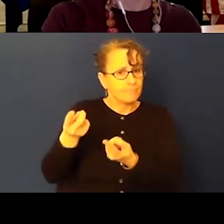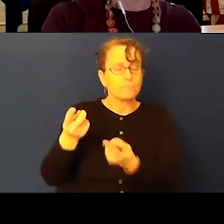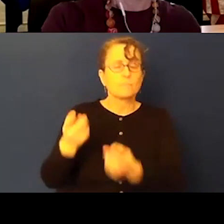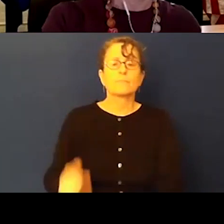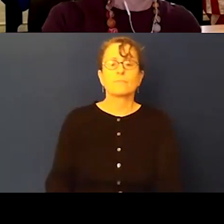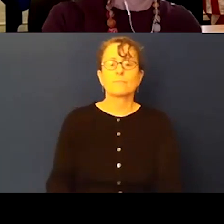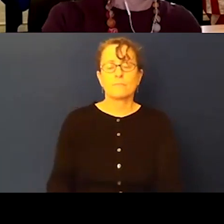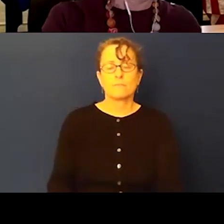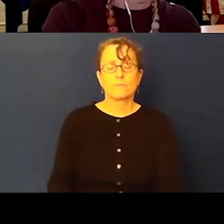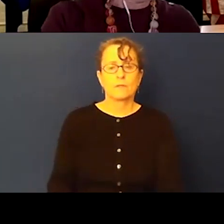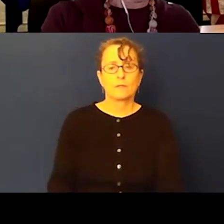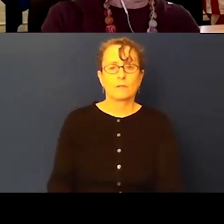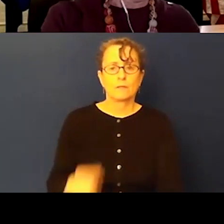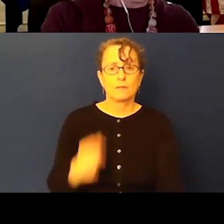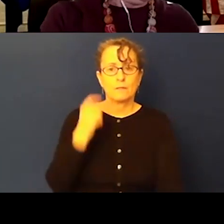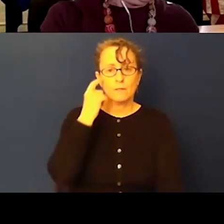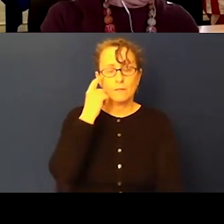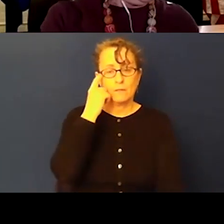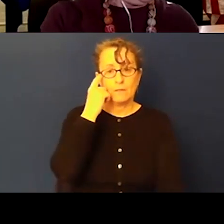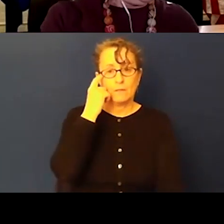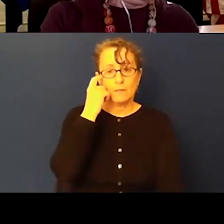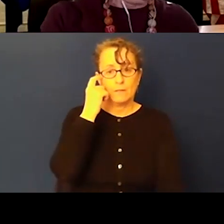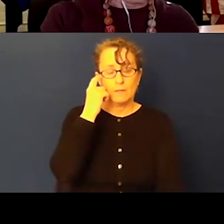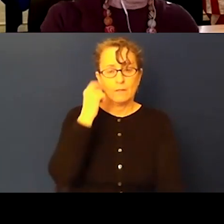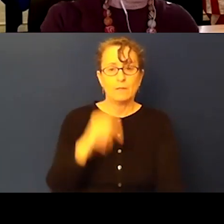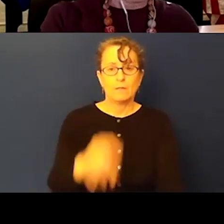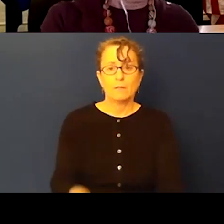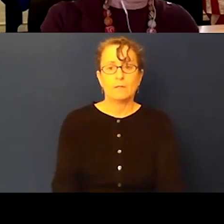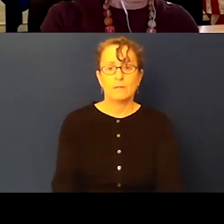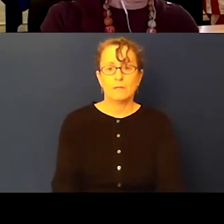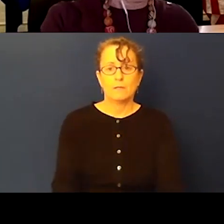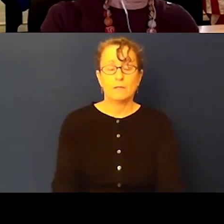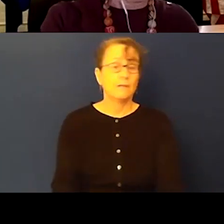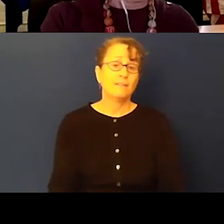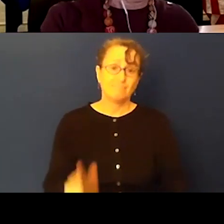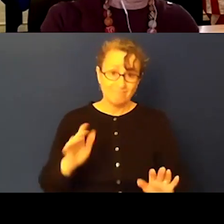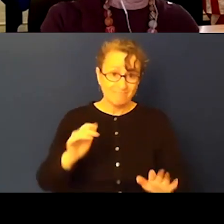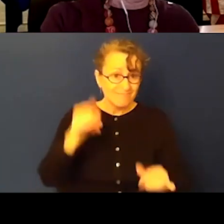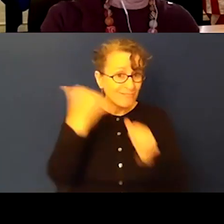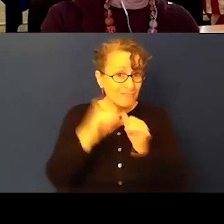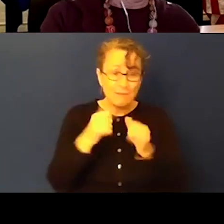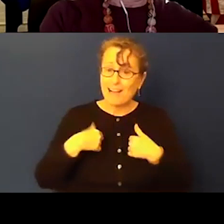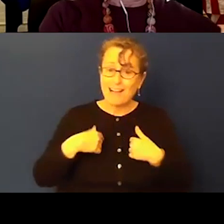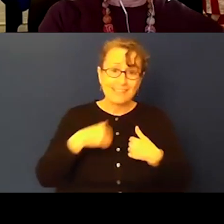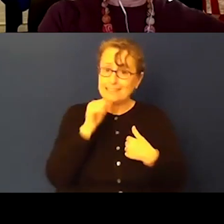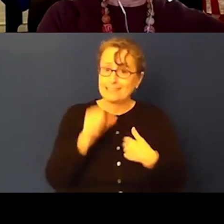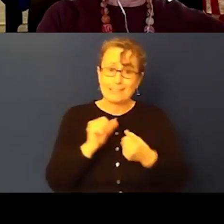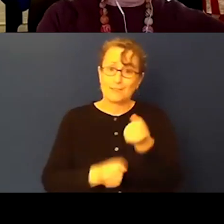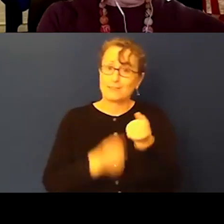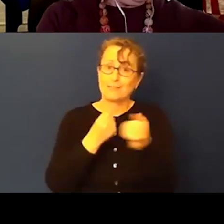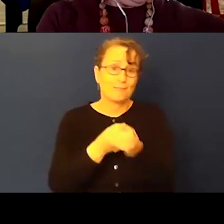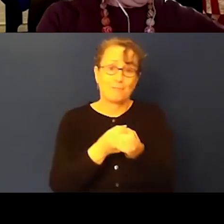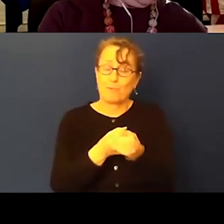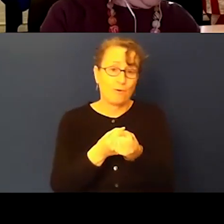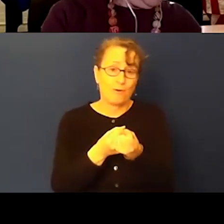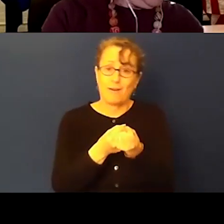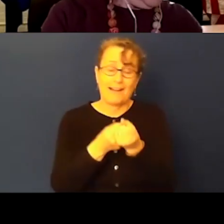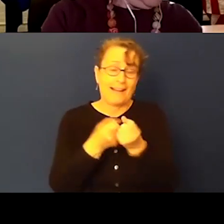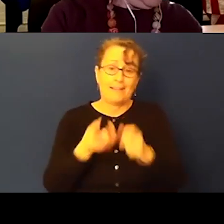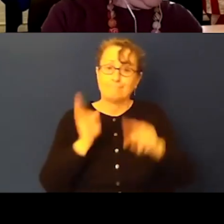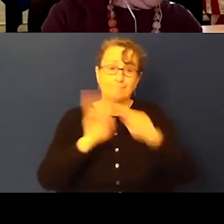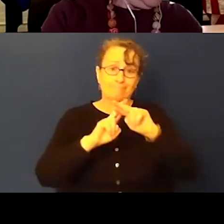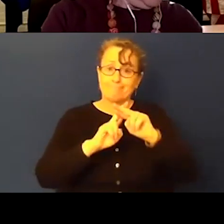goodwill gesture, because as many of you know, I was not in favor of the substantial increase that